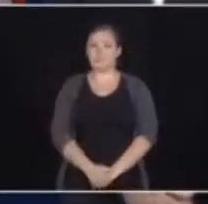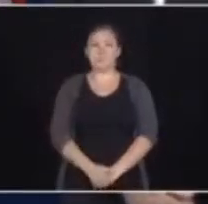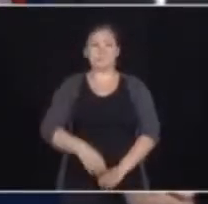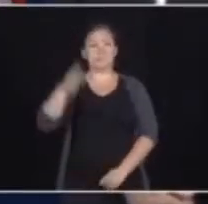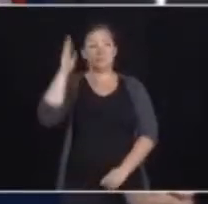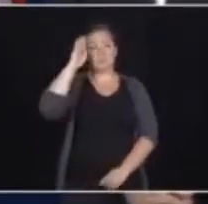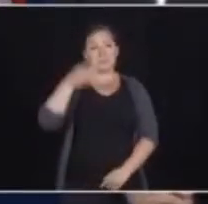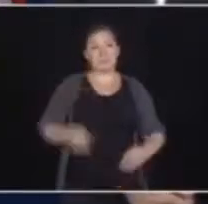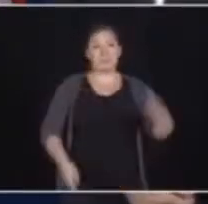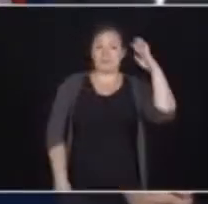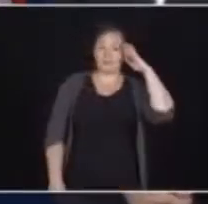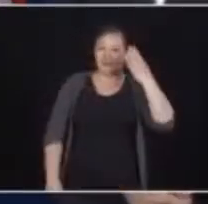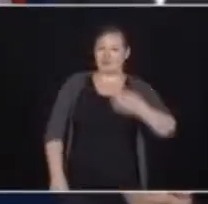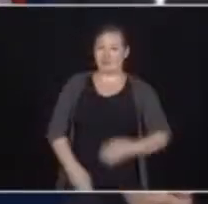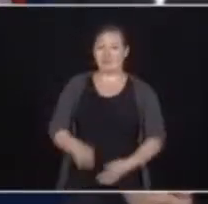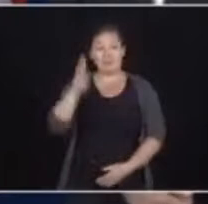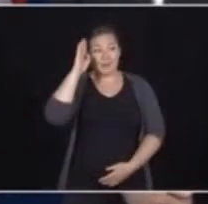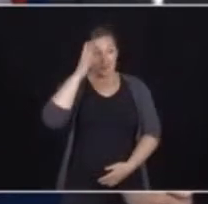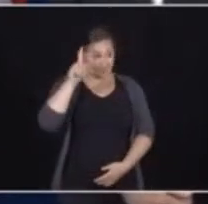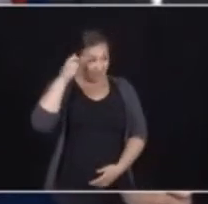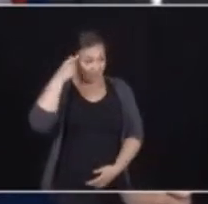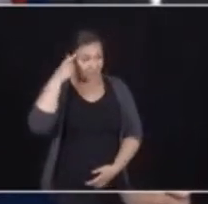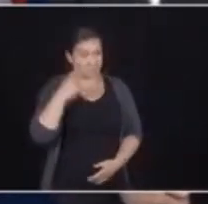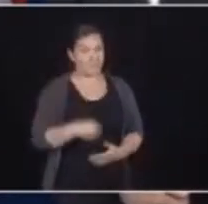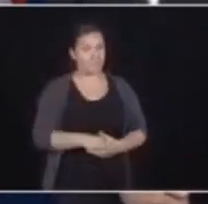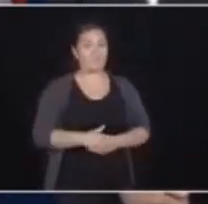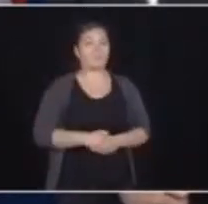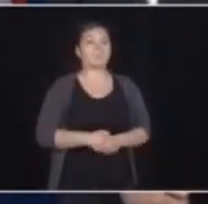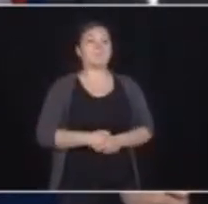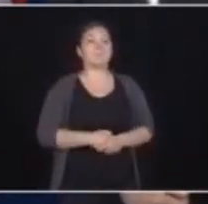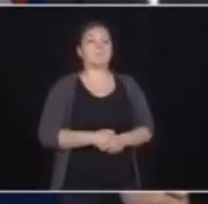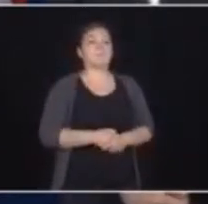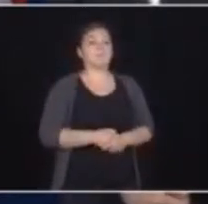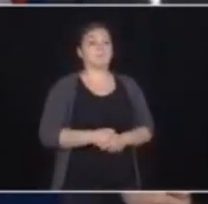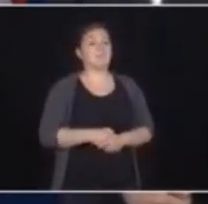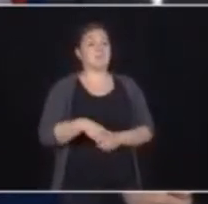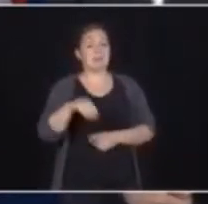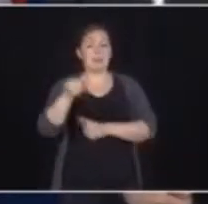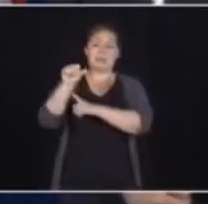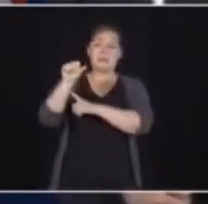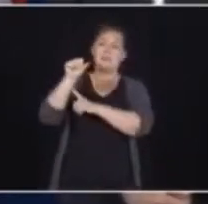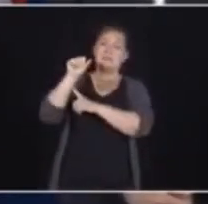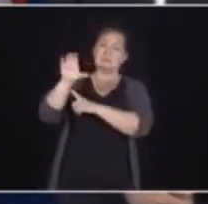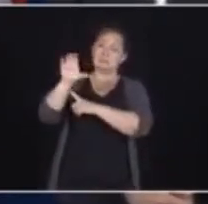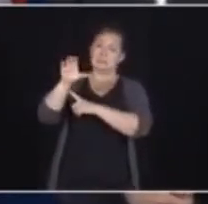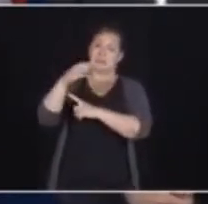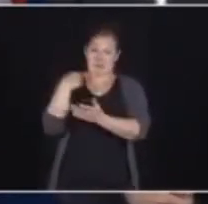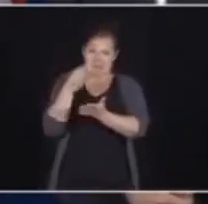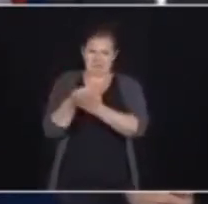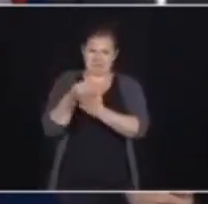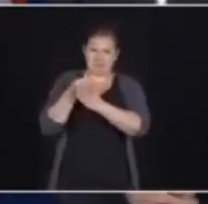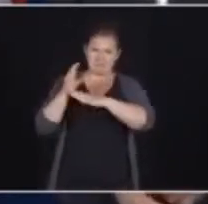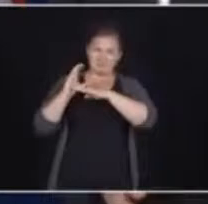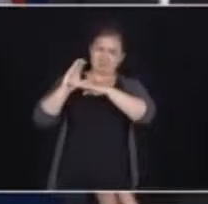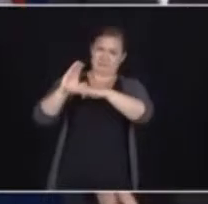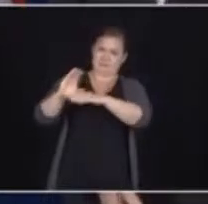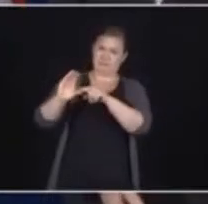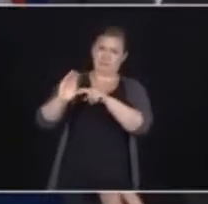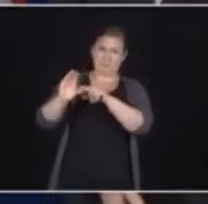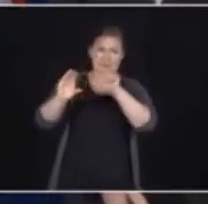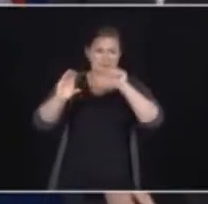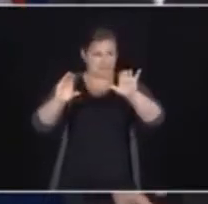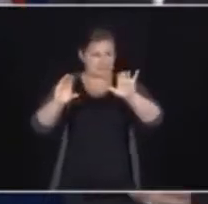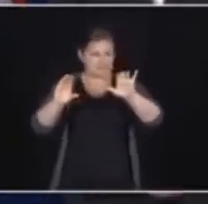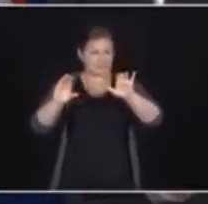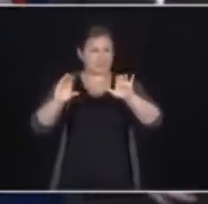Hi, Premier. I'm wondering the air conditioning fund that you've set up, will private